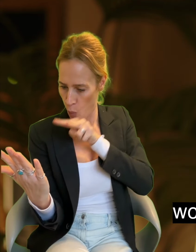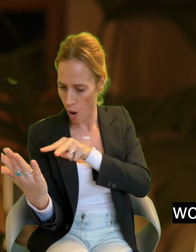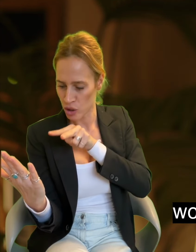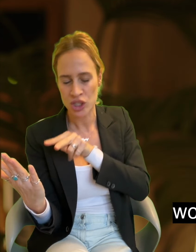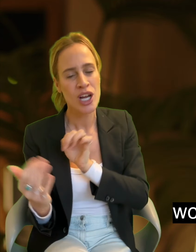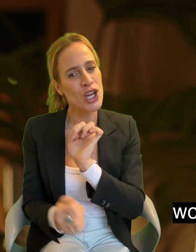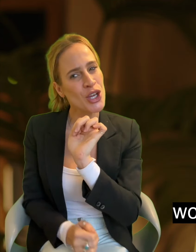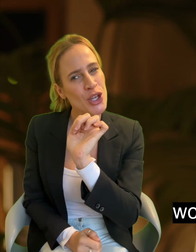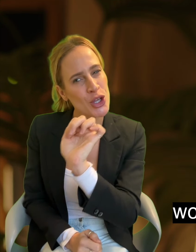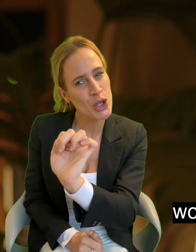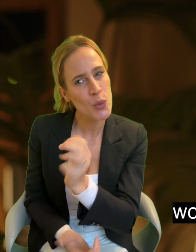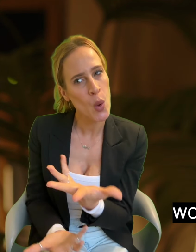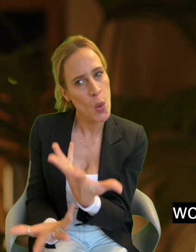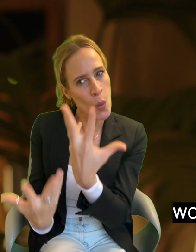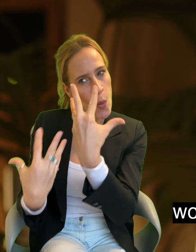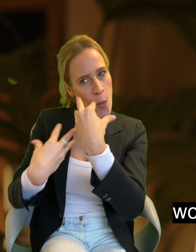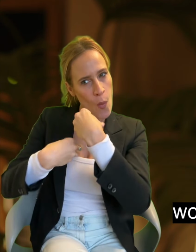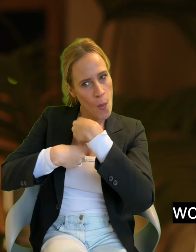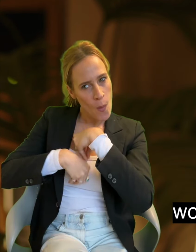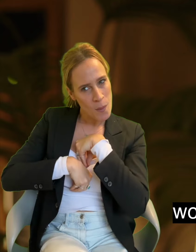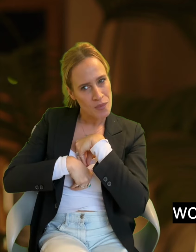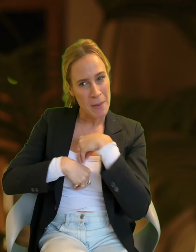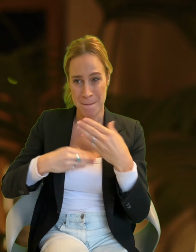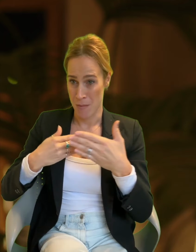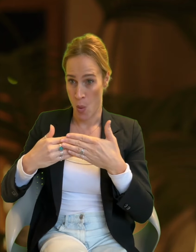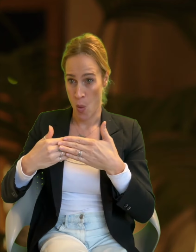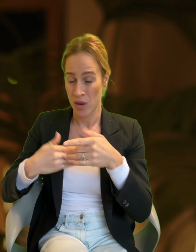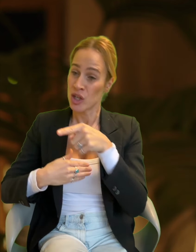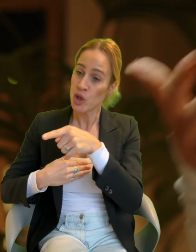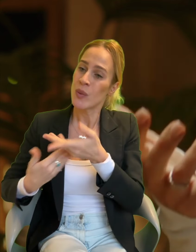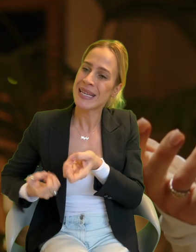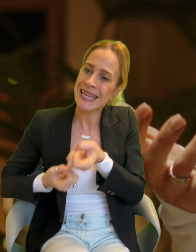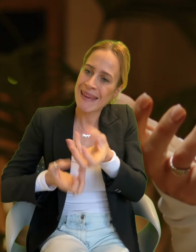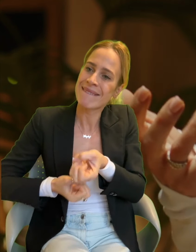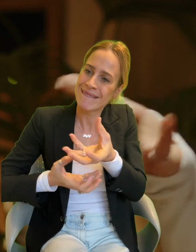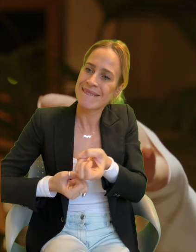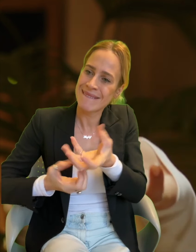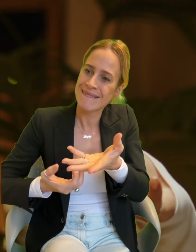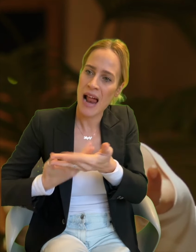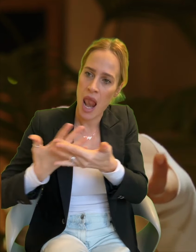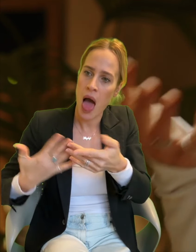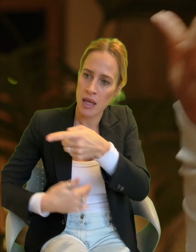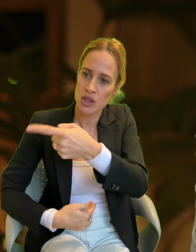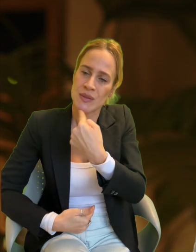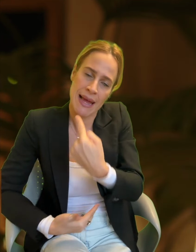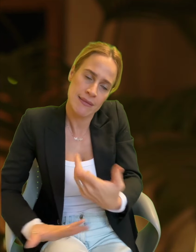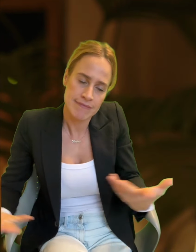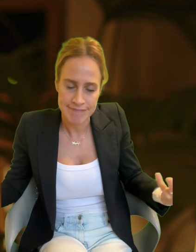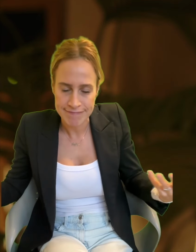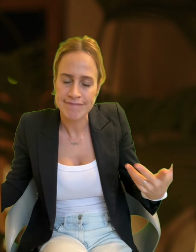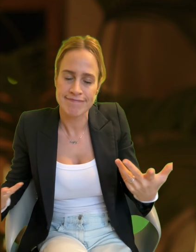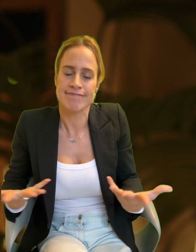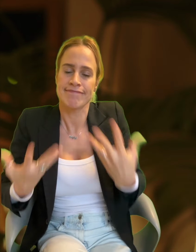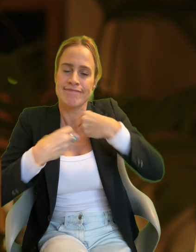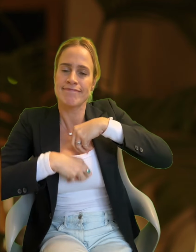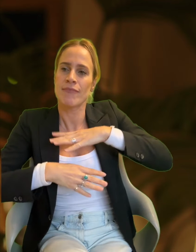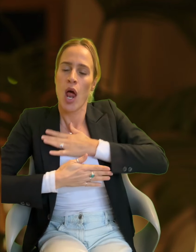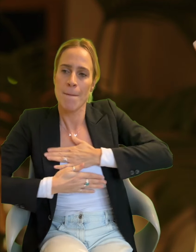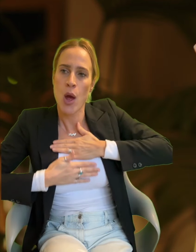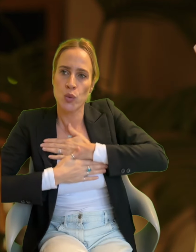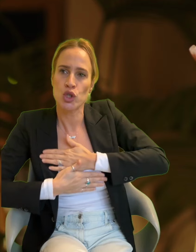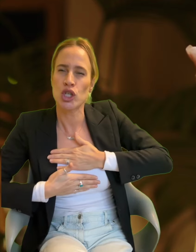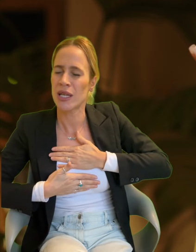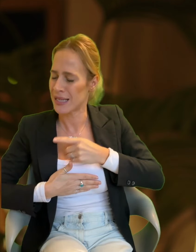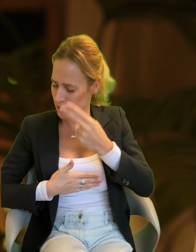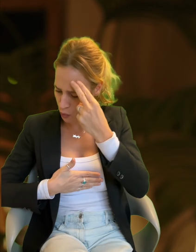say, more than what you're giving. I mean, you give a lot, and you've probably, like you've described, you take on a lot of emotion, and that's